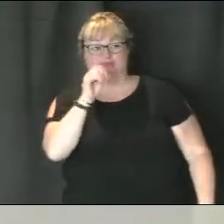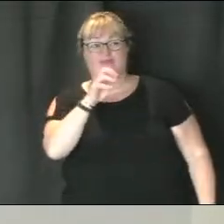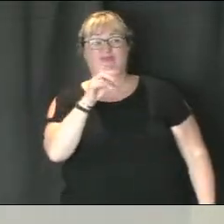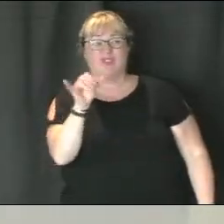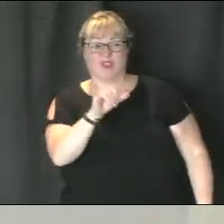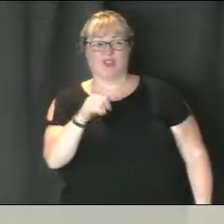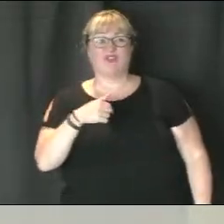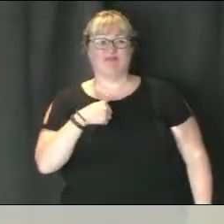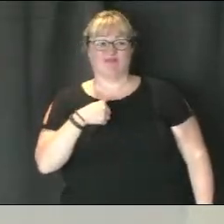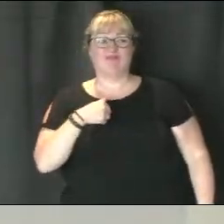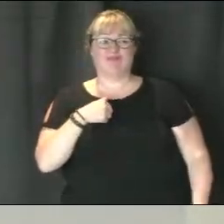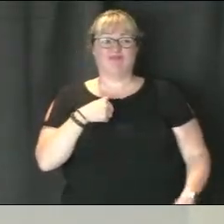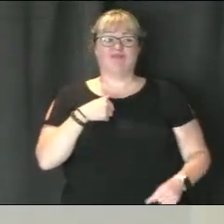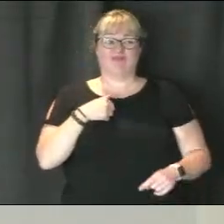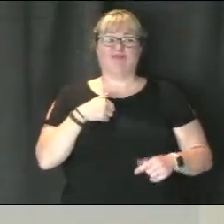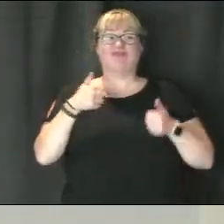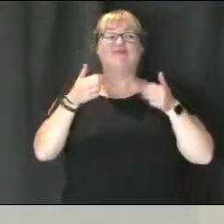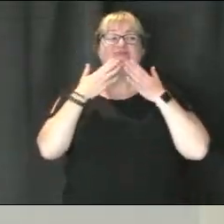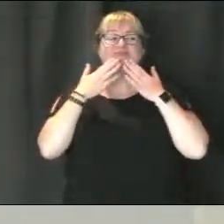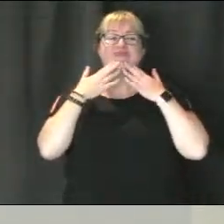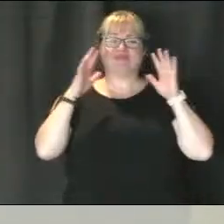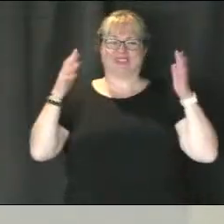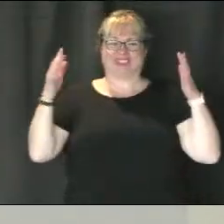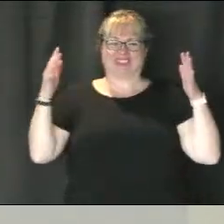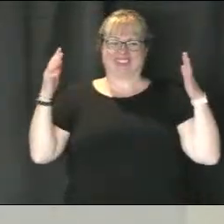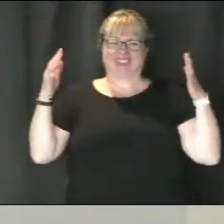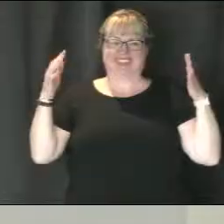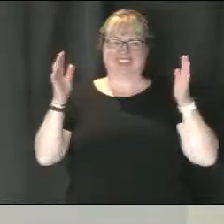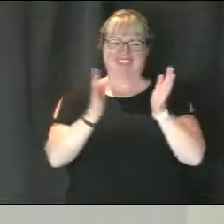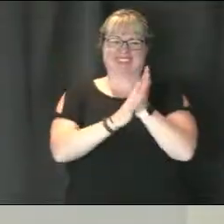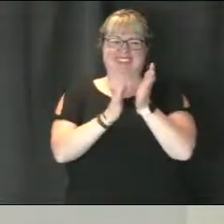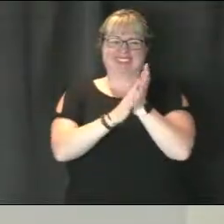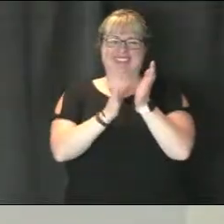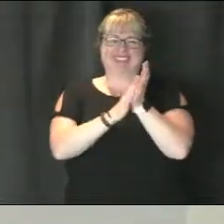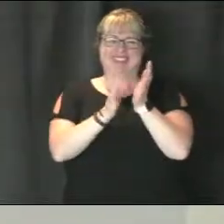it. Thank you very much.